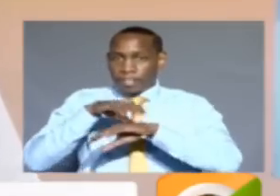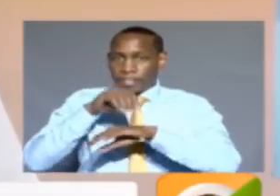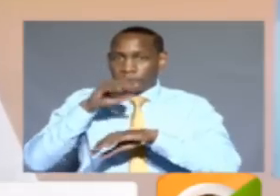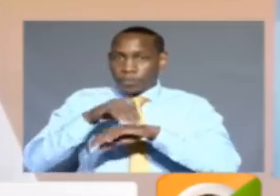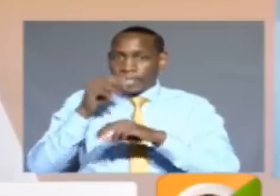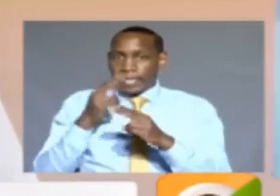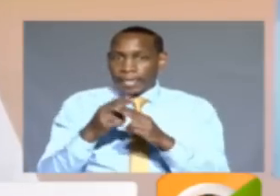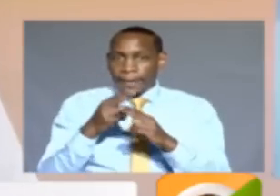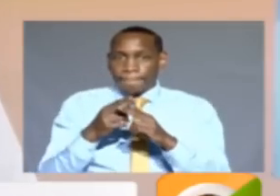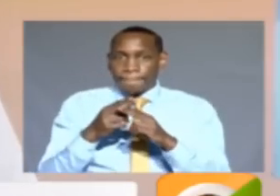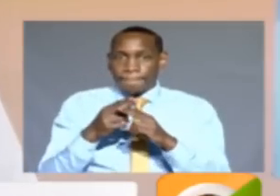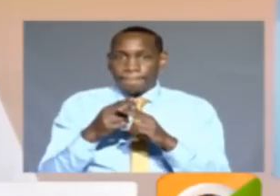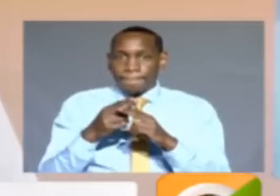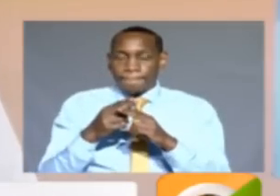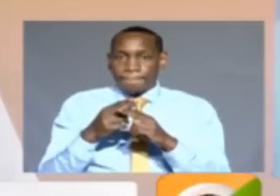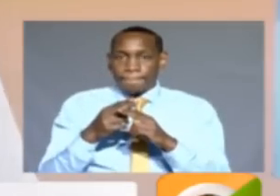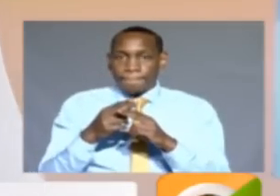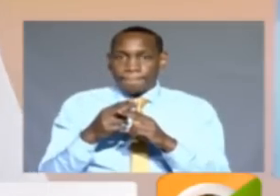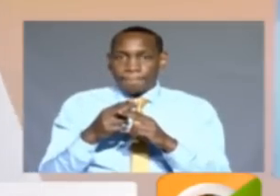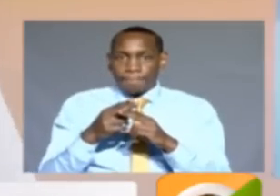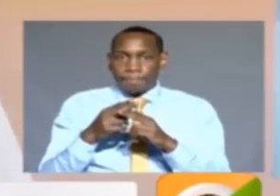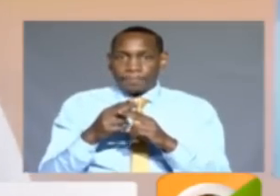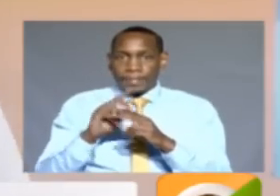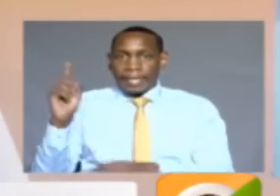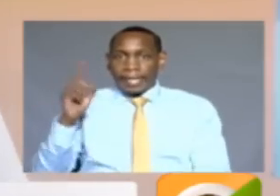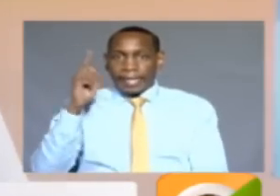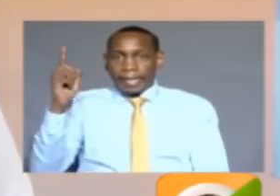himself or herself Apache Helicopter.